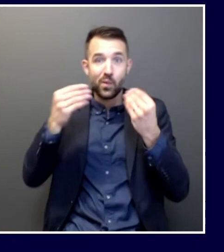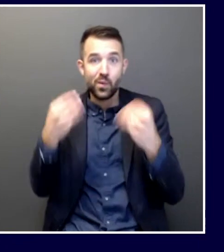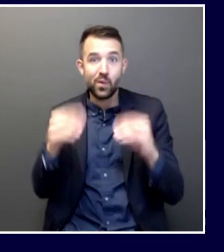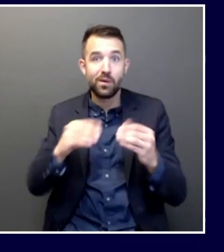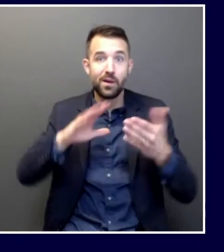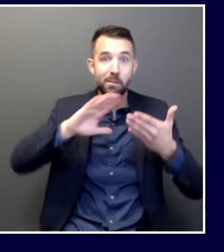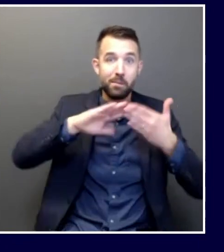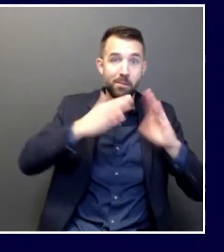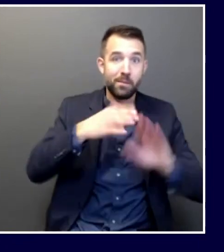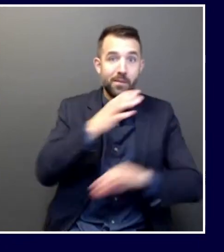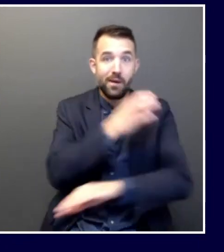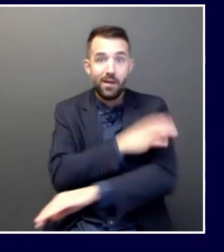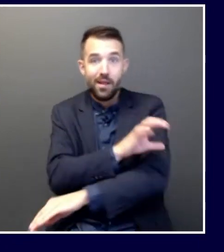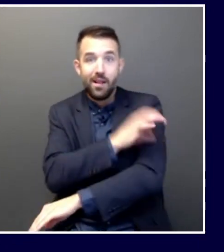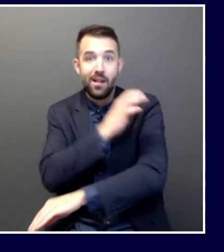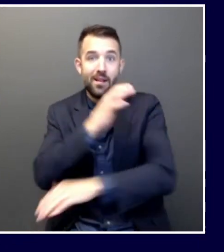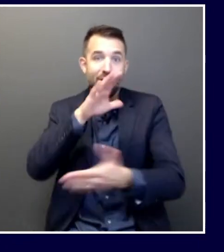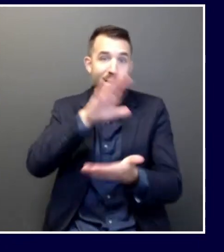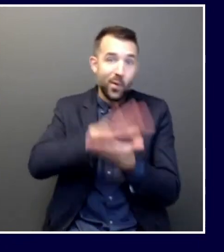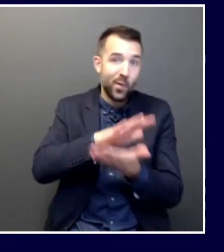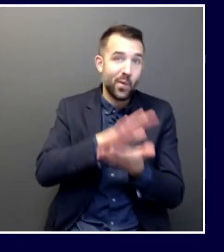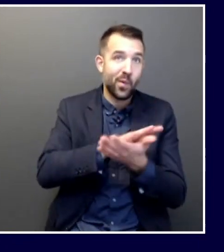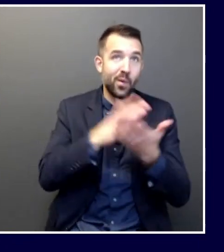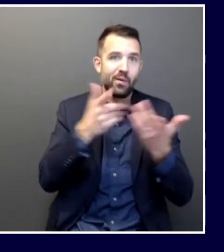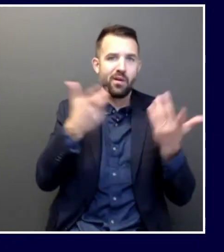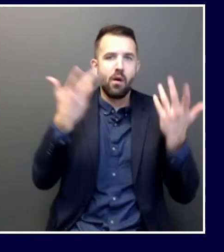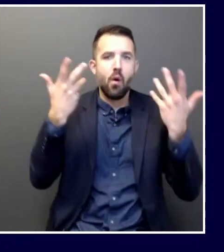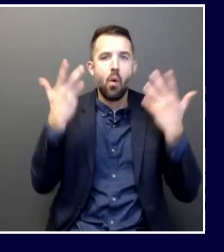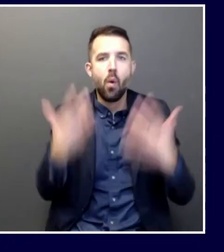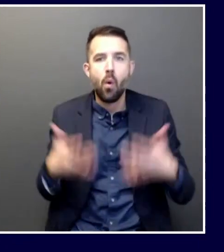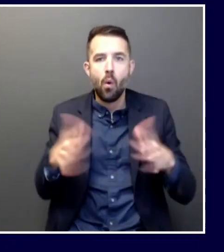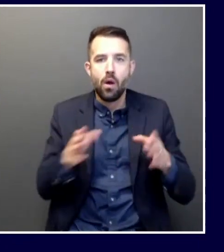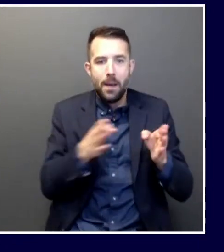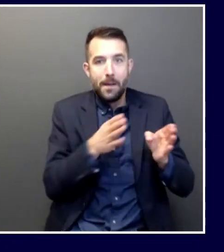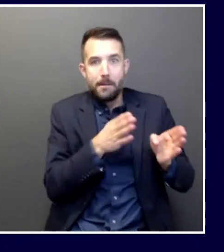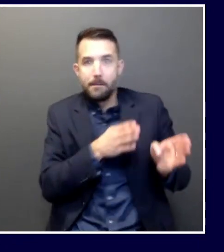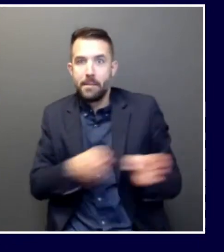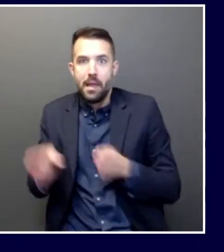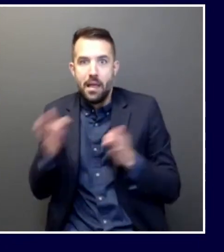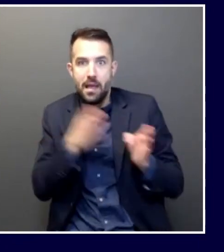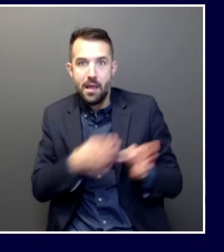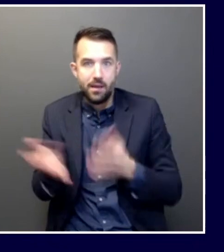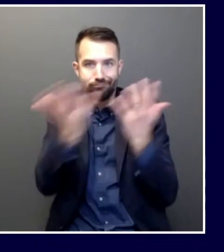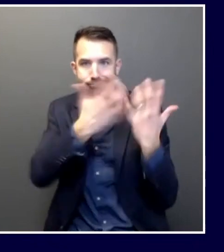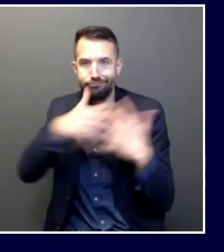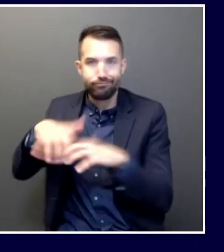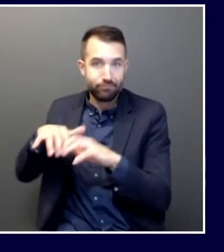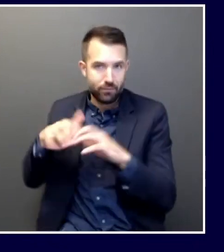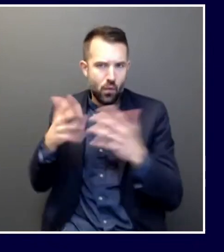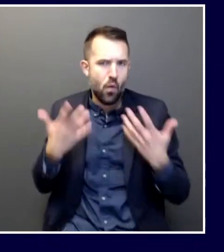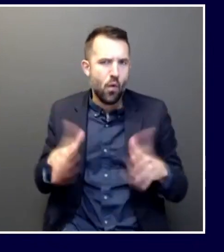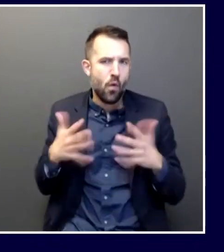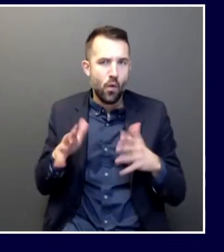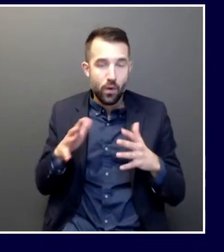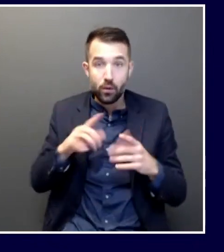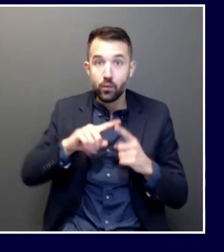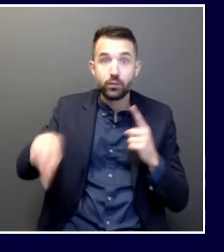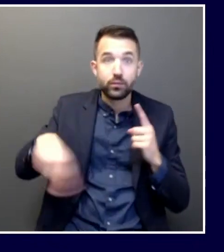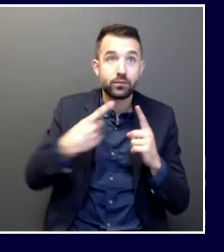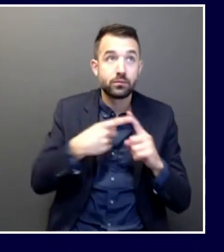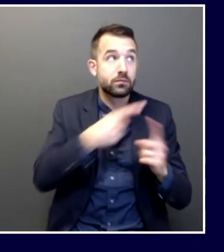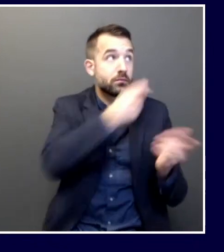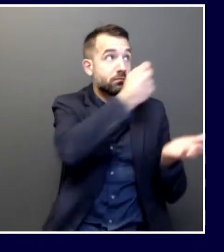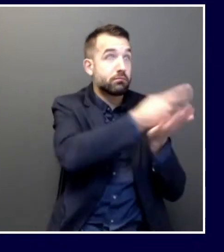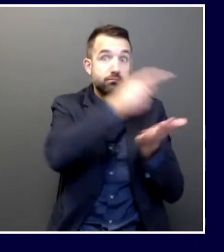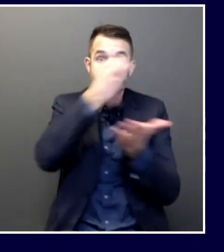clinics, and schools, to make that vaccine, that tangible opportunity, happen